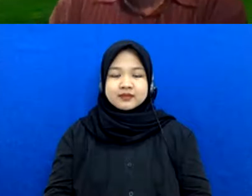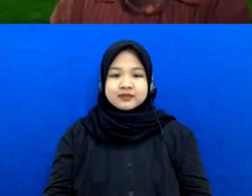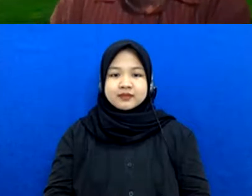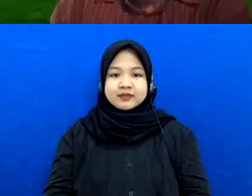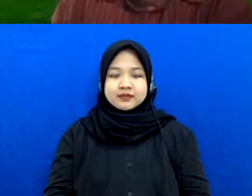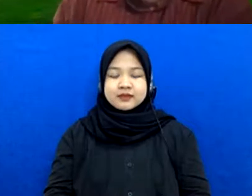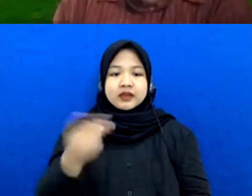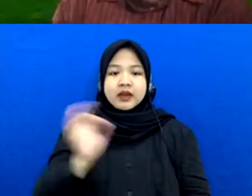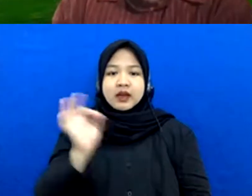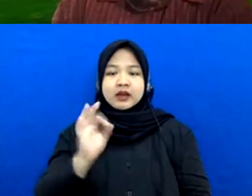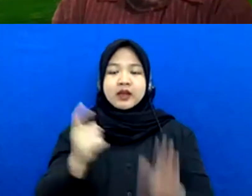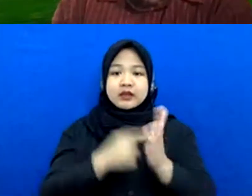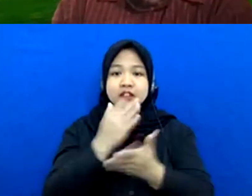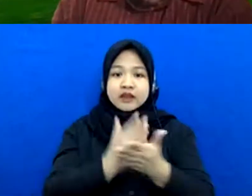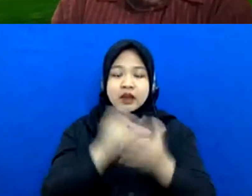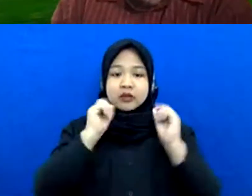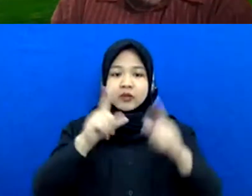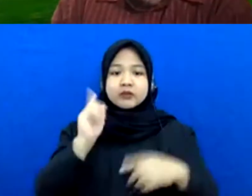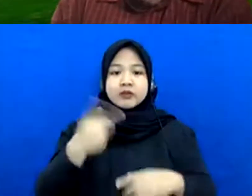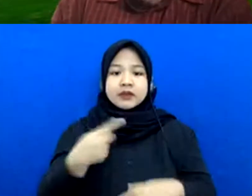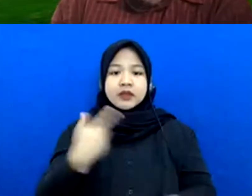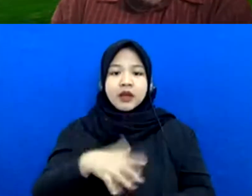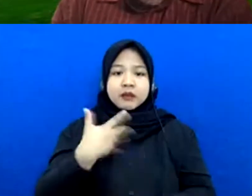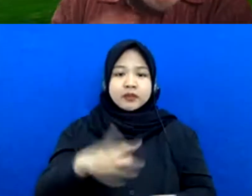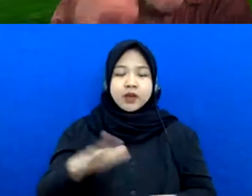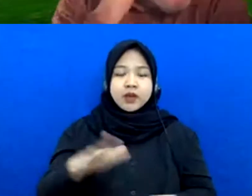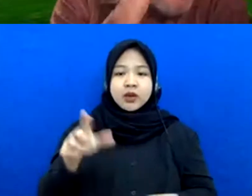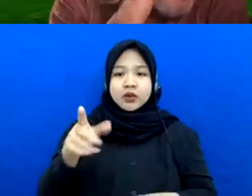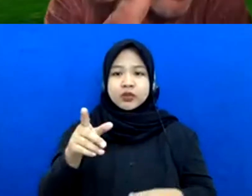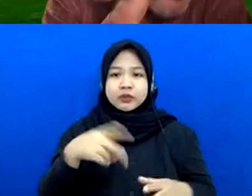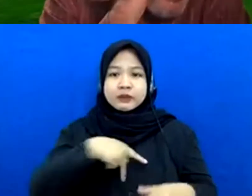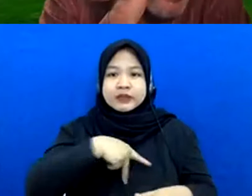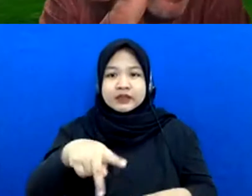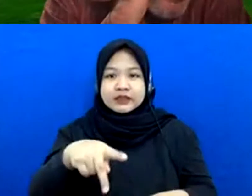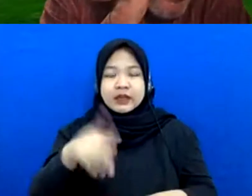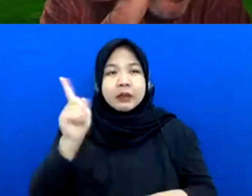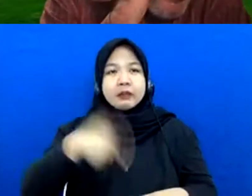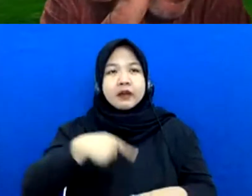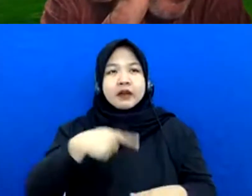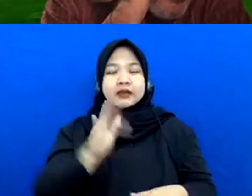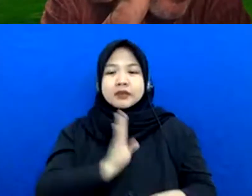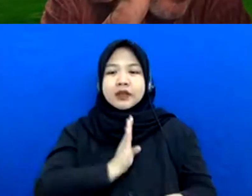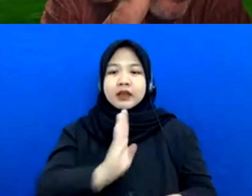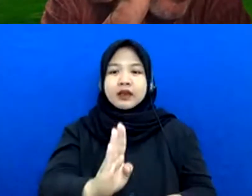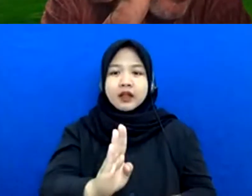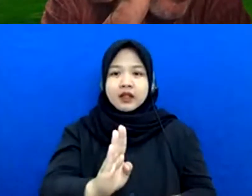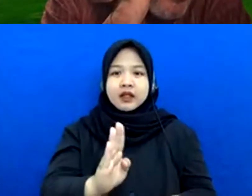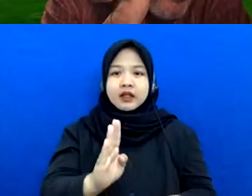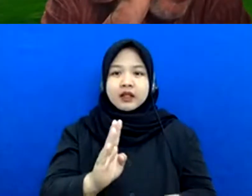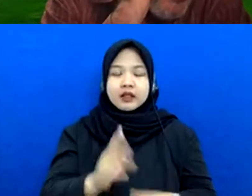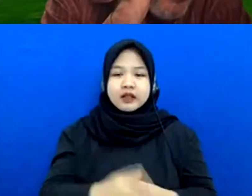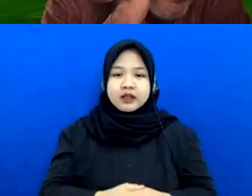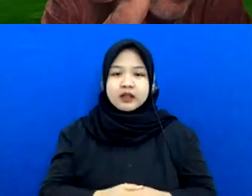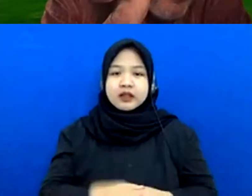don't have the midpoint answer because we don't want our participants to use neutral